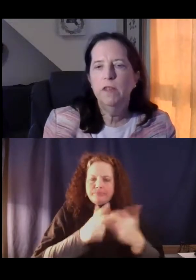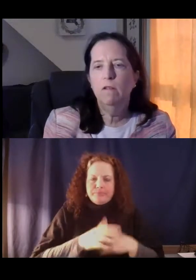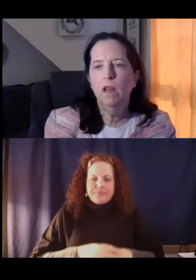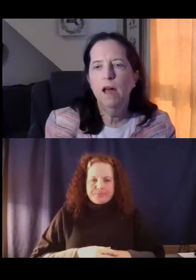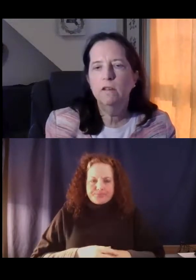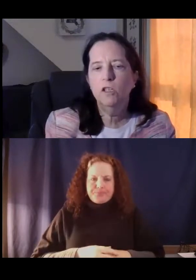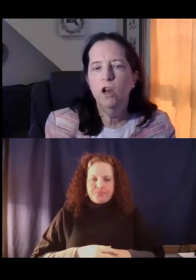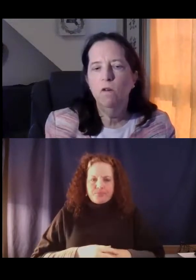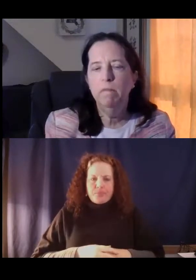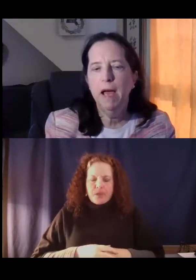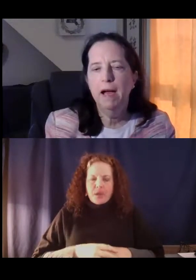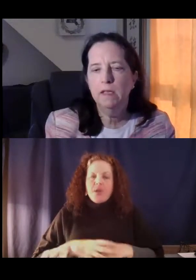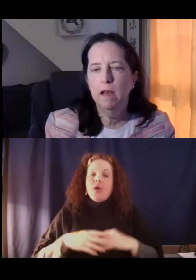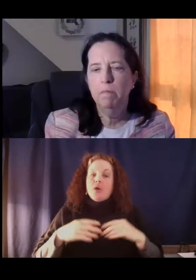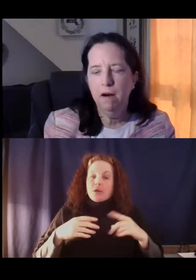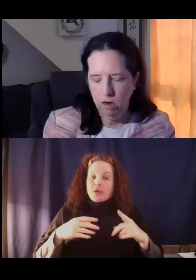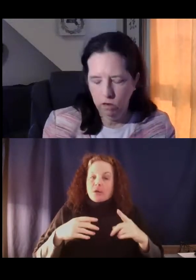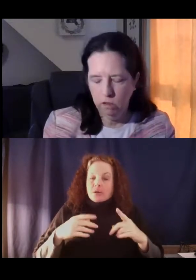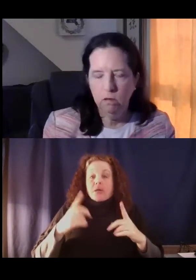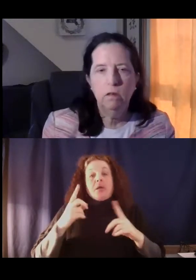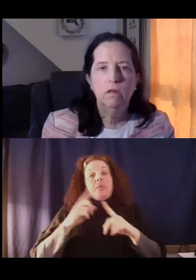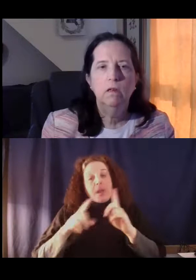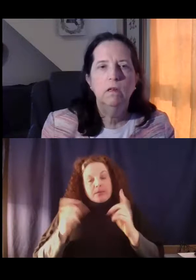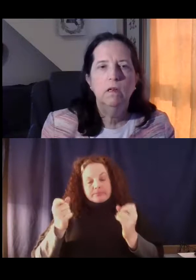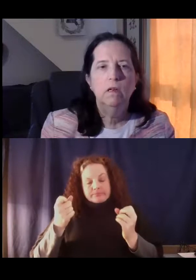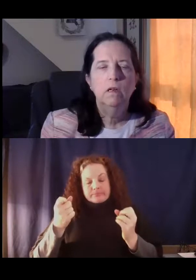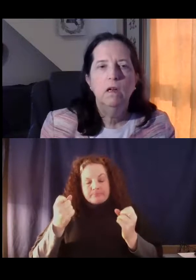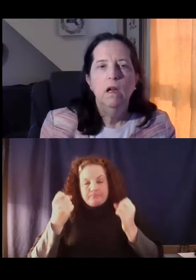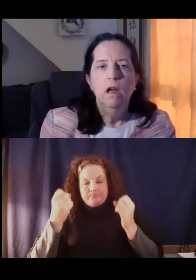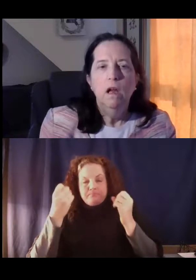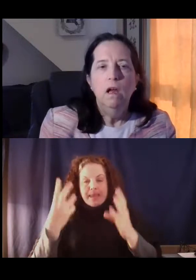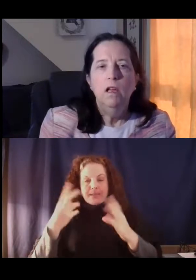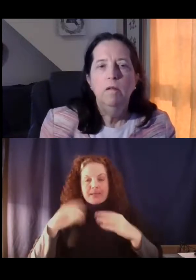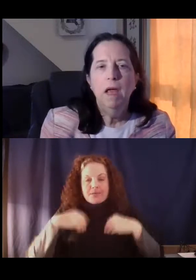However, there are a lot of snow impacts and barriers.